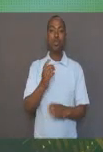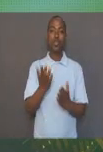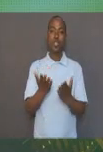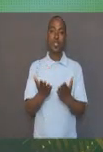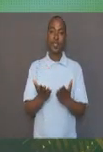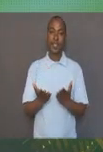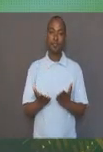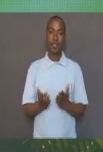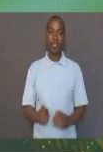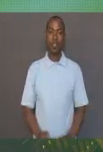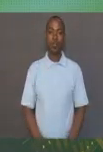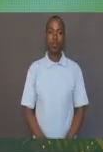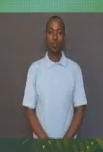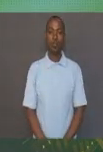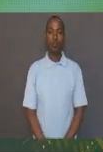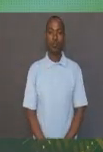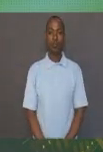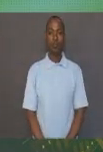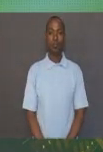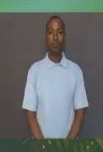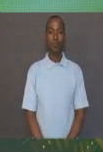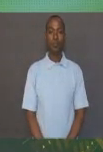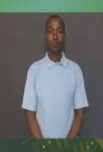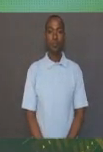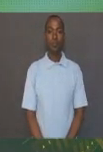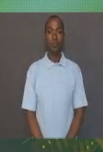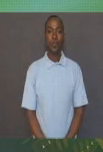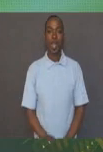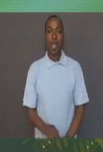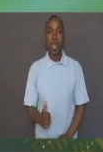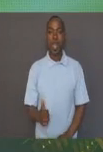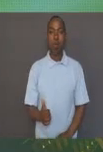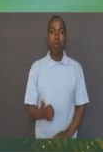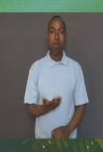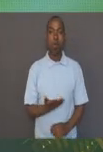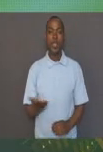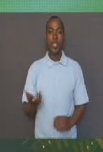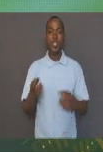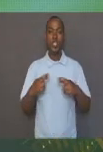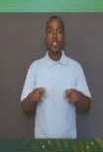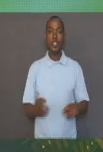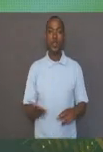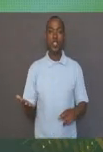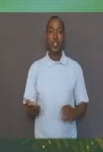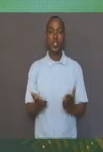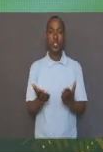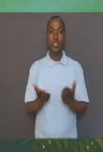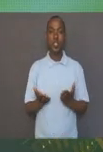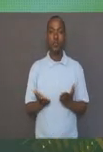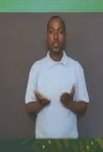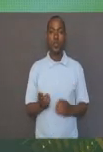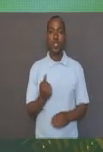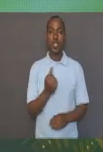required to house the appropriate equipment and research materials needed for